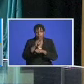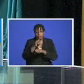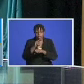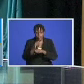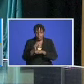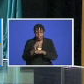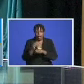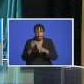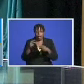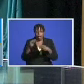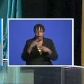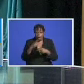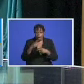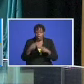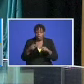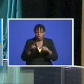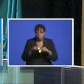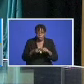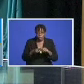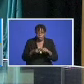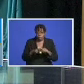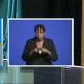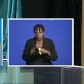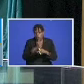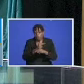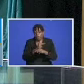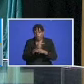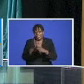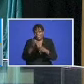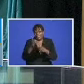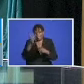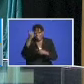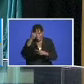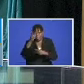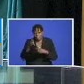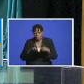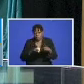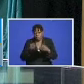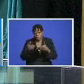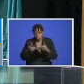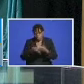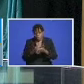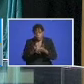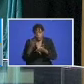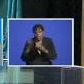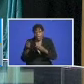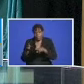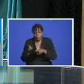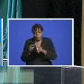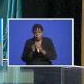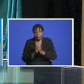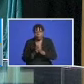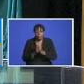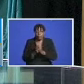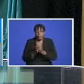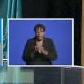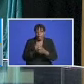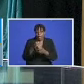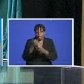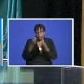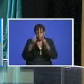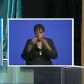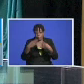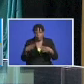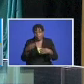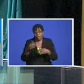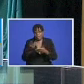experts at the Centers for Disease Control predicting that new ones are expected to occur, at times emerging and disappearing,